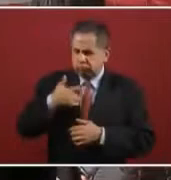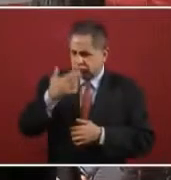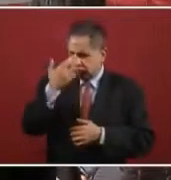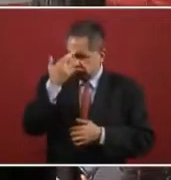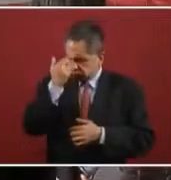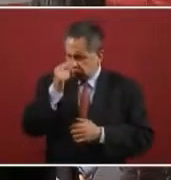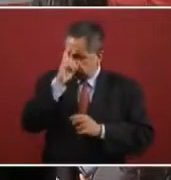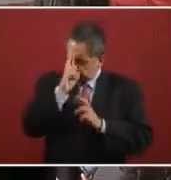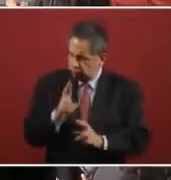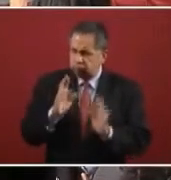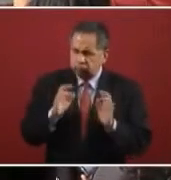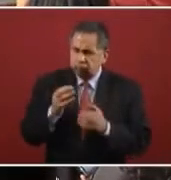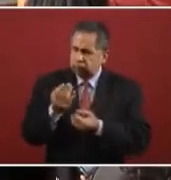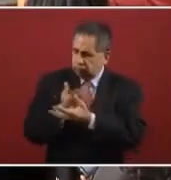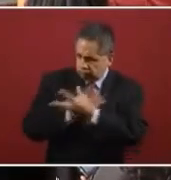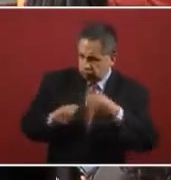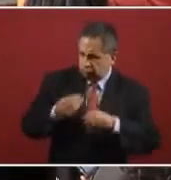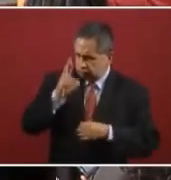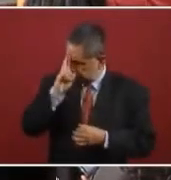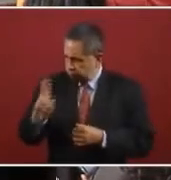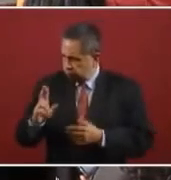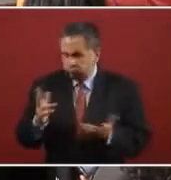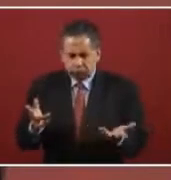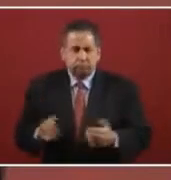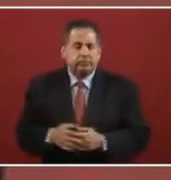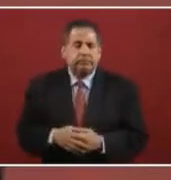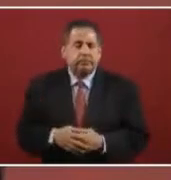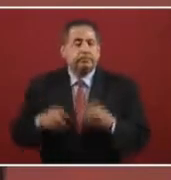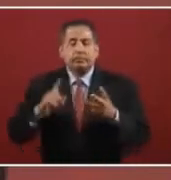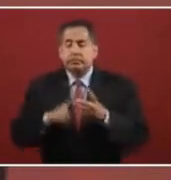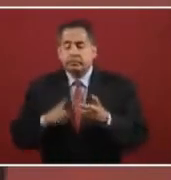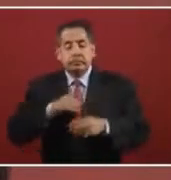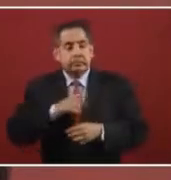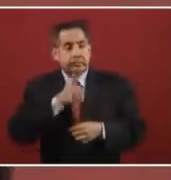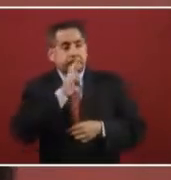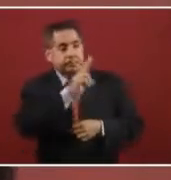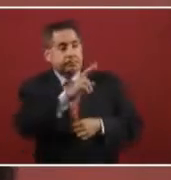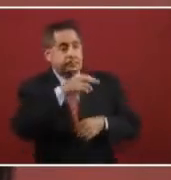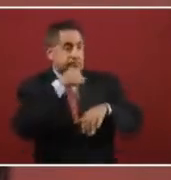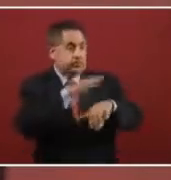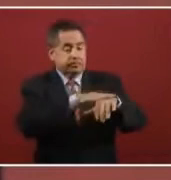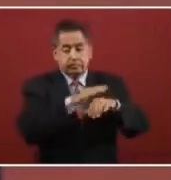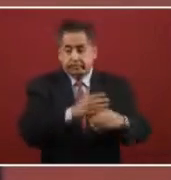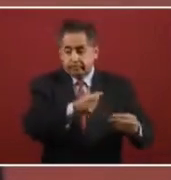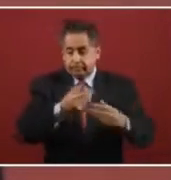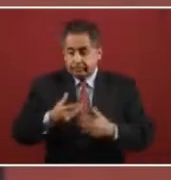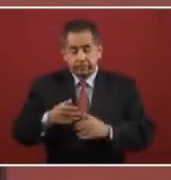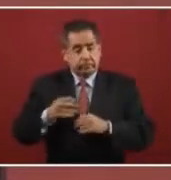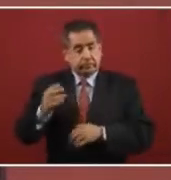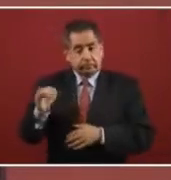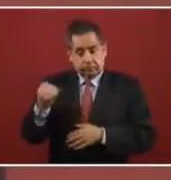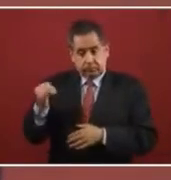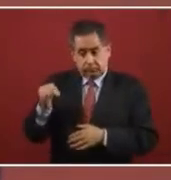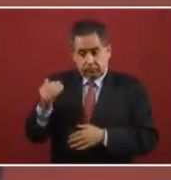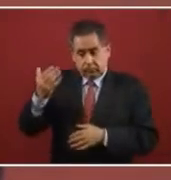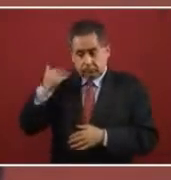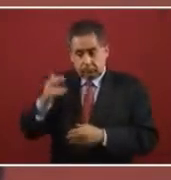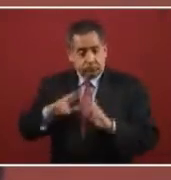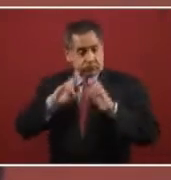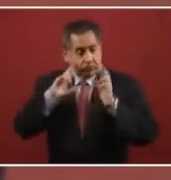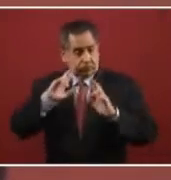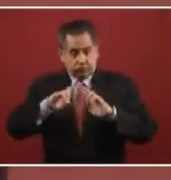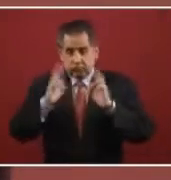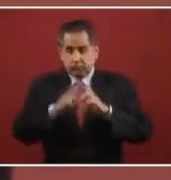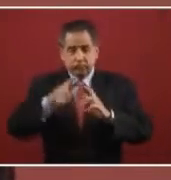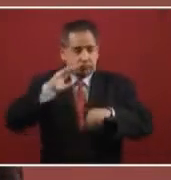want. That's how we want to treat you. And the responses, as of June, we had a meeting